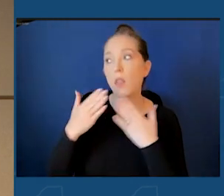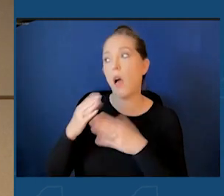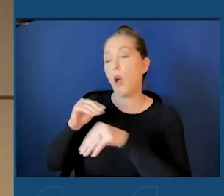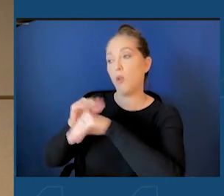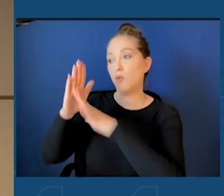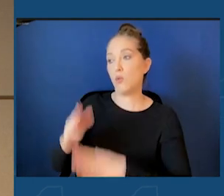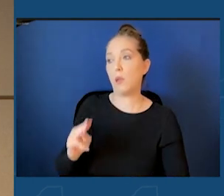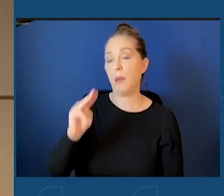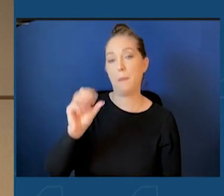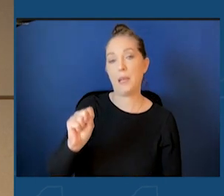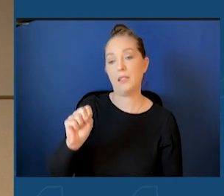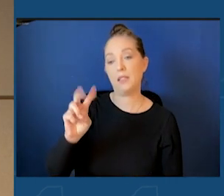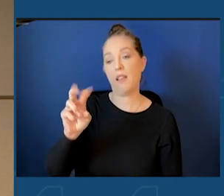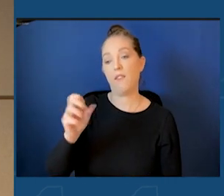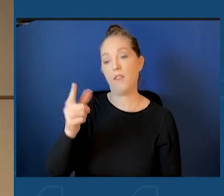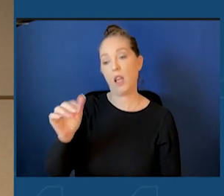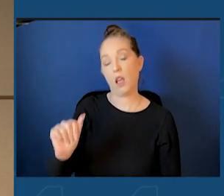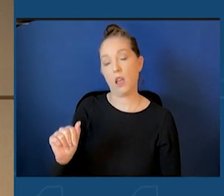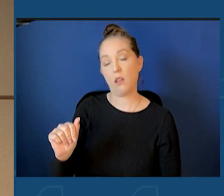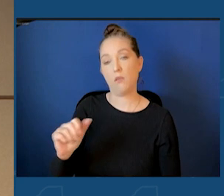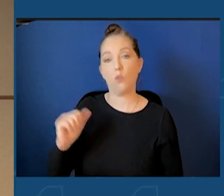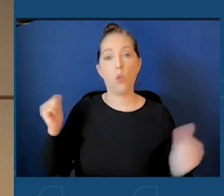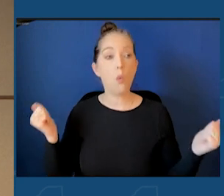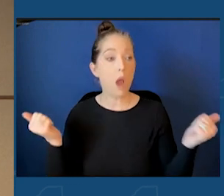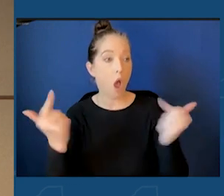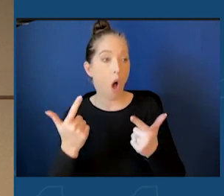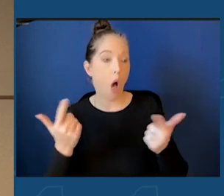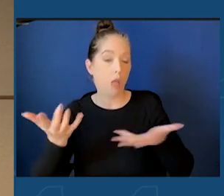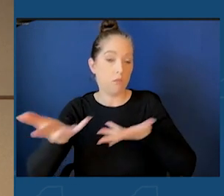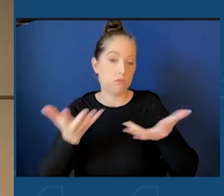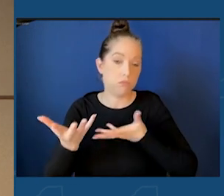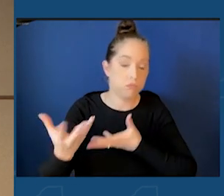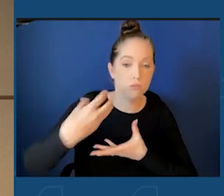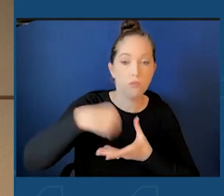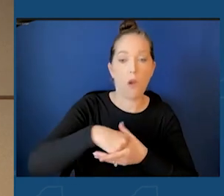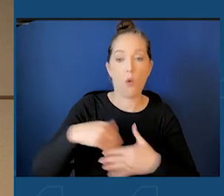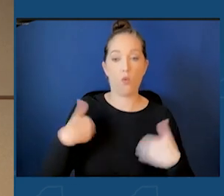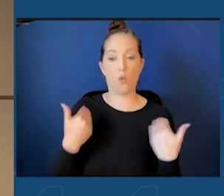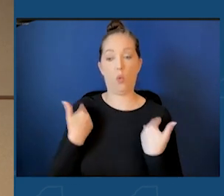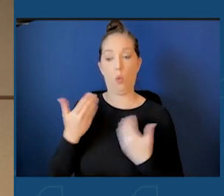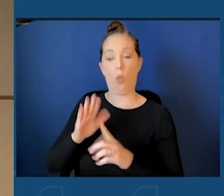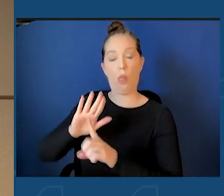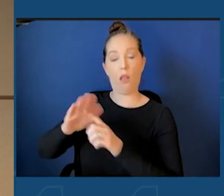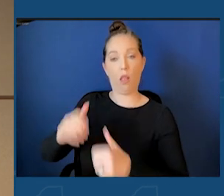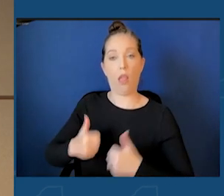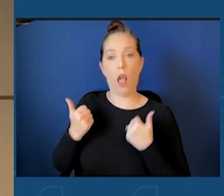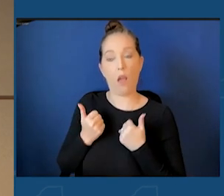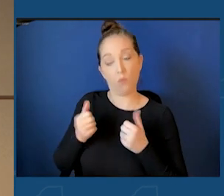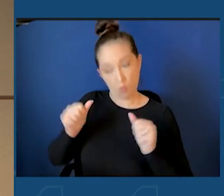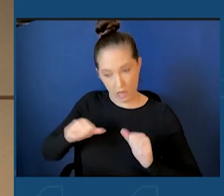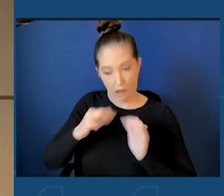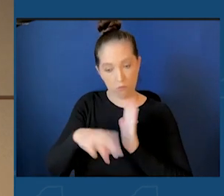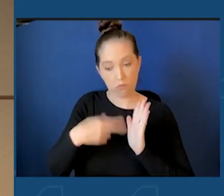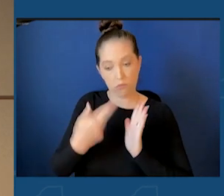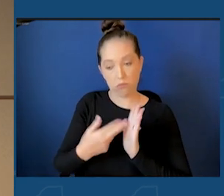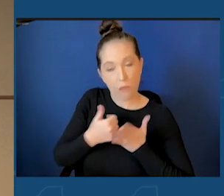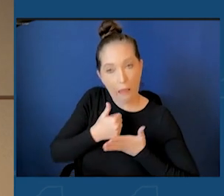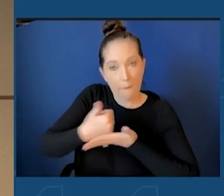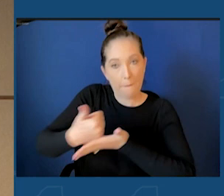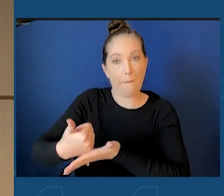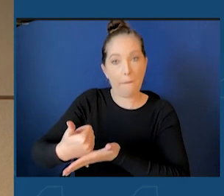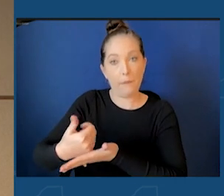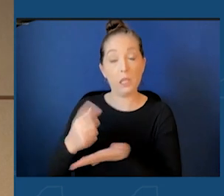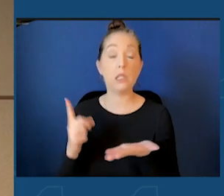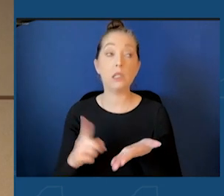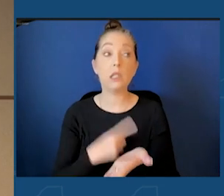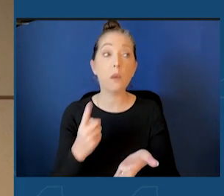of us that engage in our youth lives can have a role in helping them. Sometimes all we need to